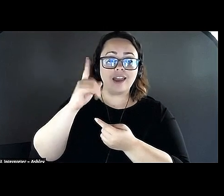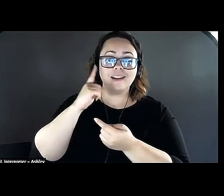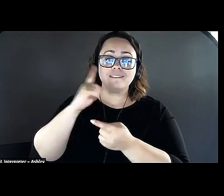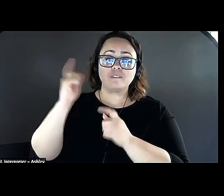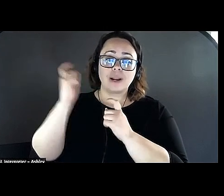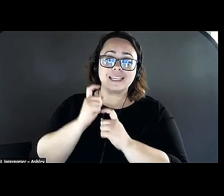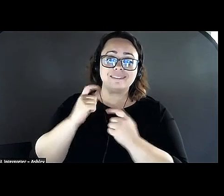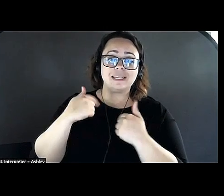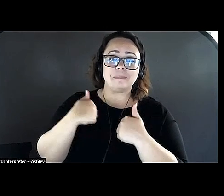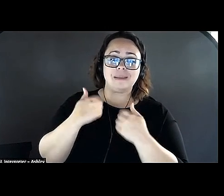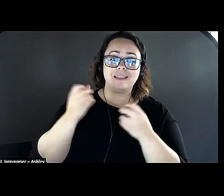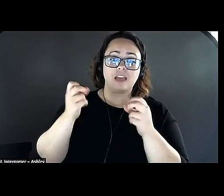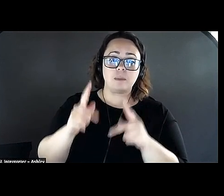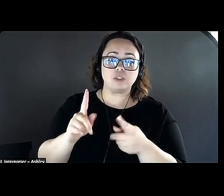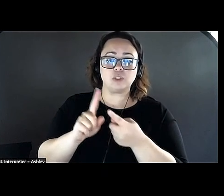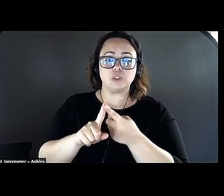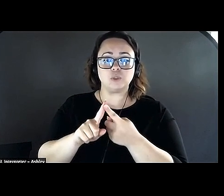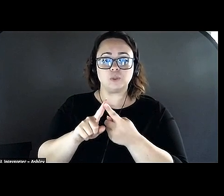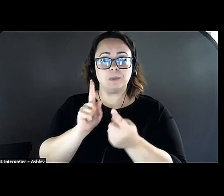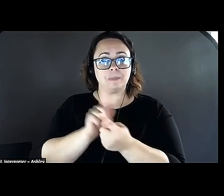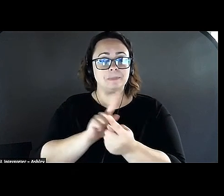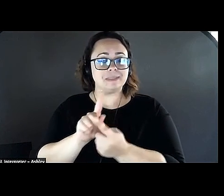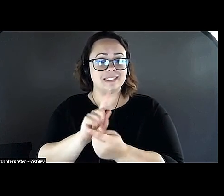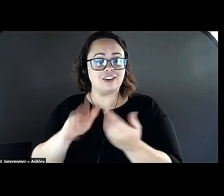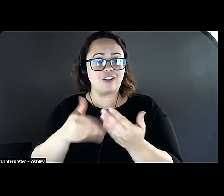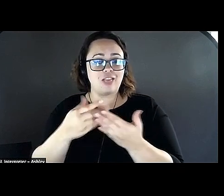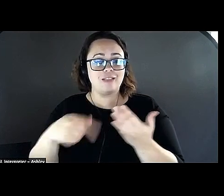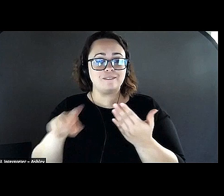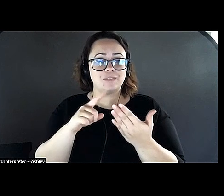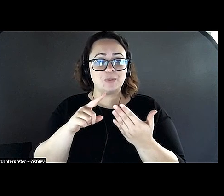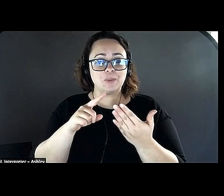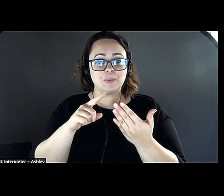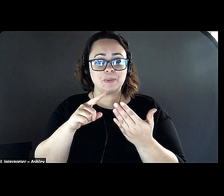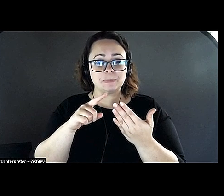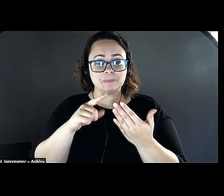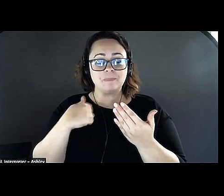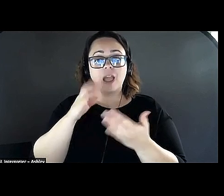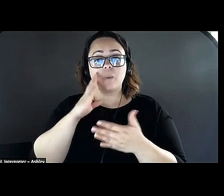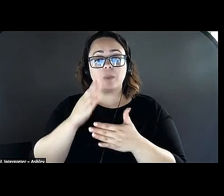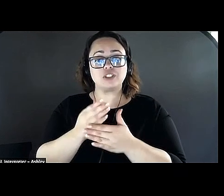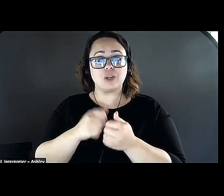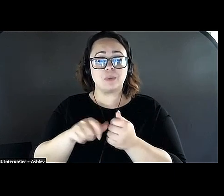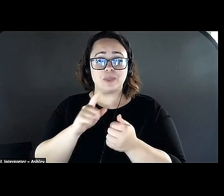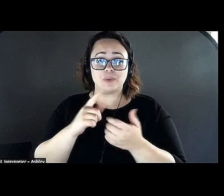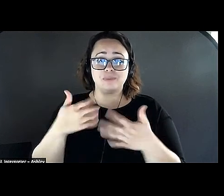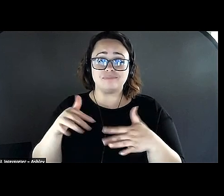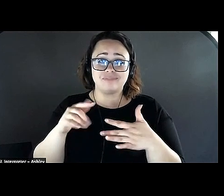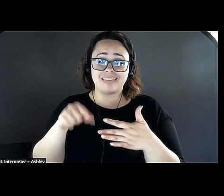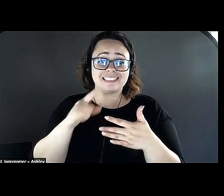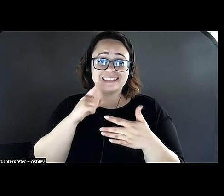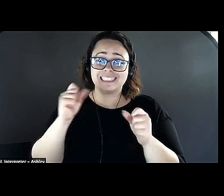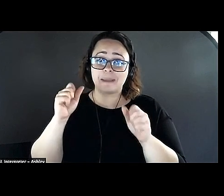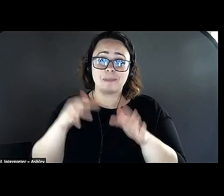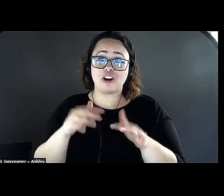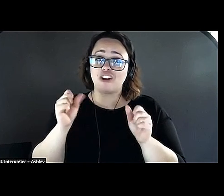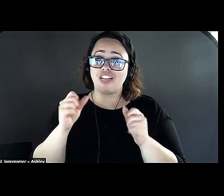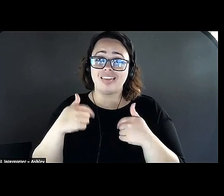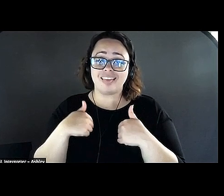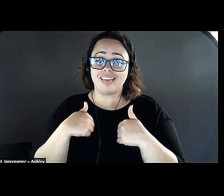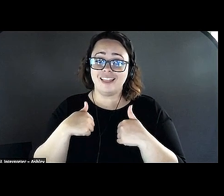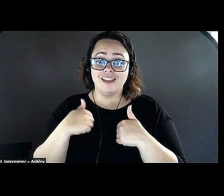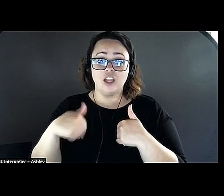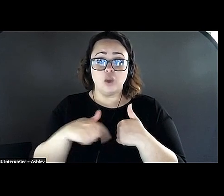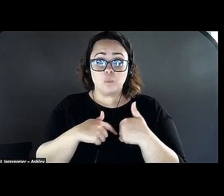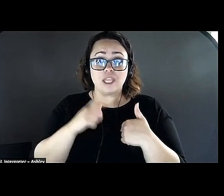me the opportunity to meet all of you. I will share with you, it's nothing short of a miracle that we were